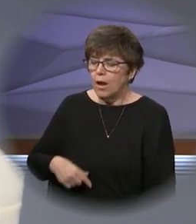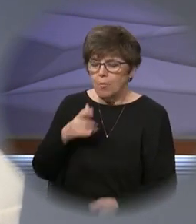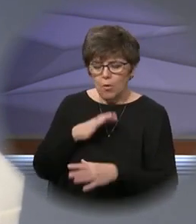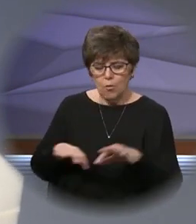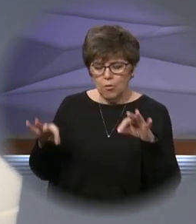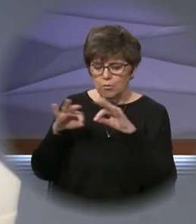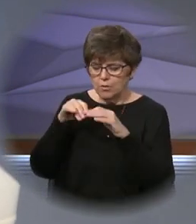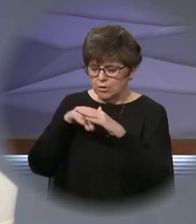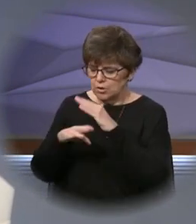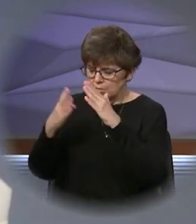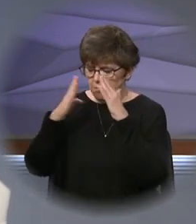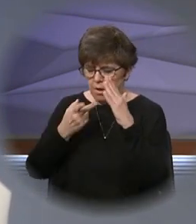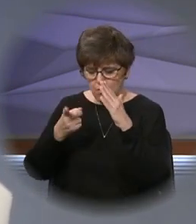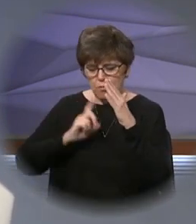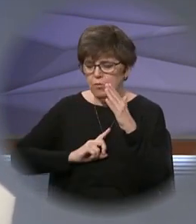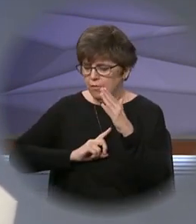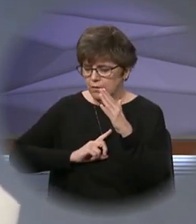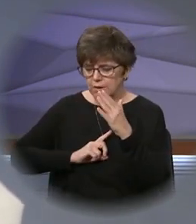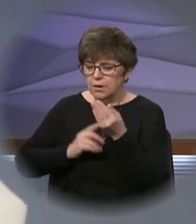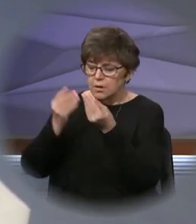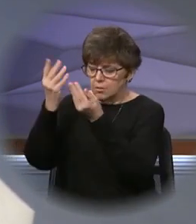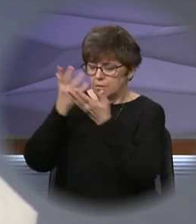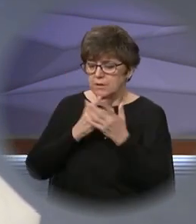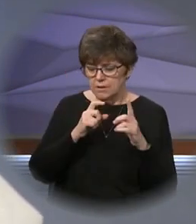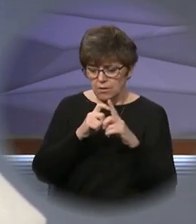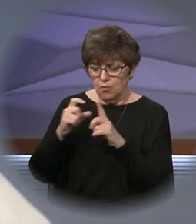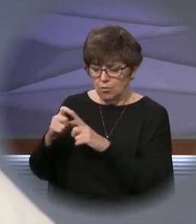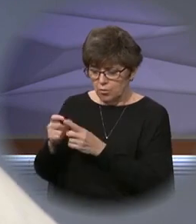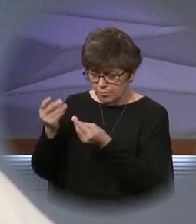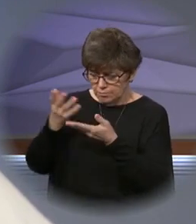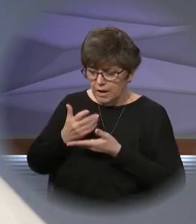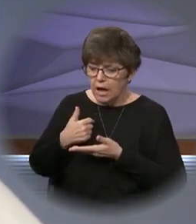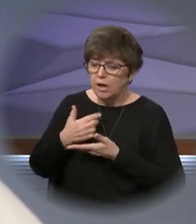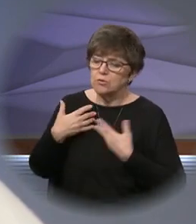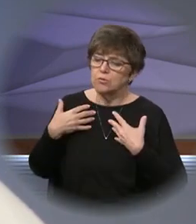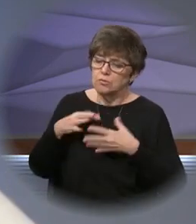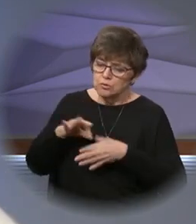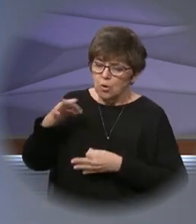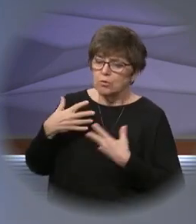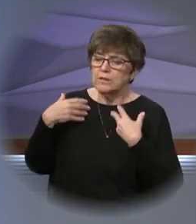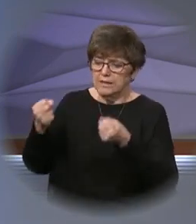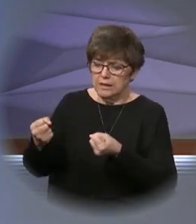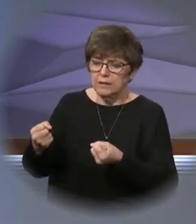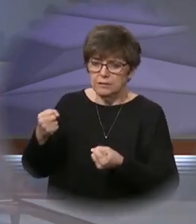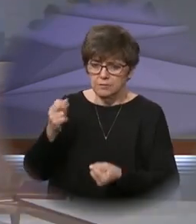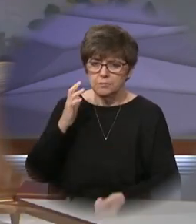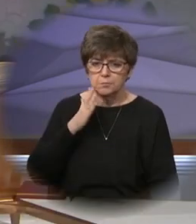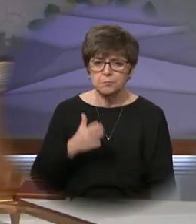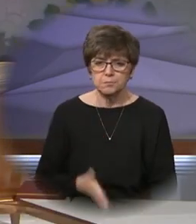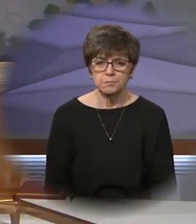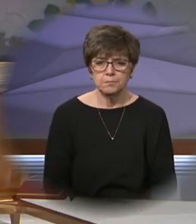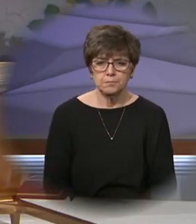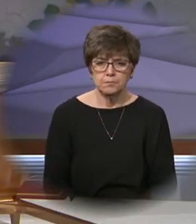am not worthy that you should enter under my roof, but only say the word, and my soul shall be healed.